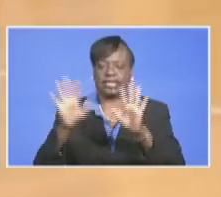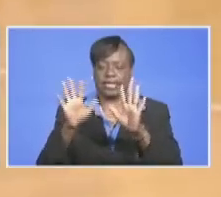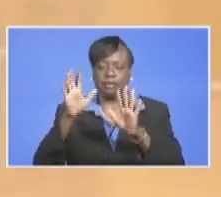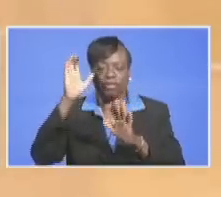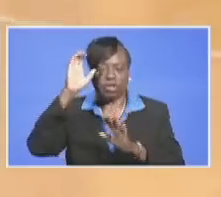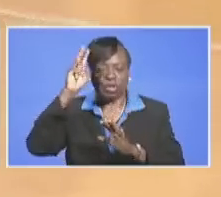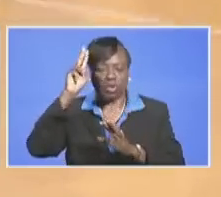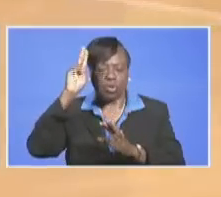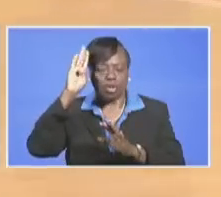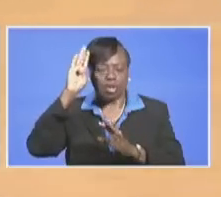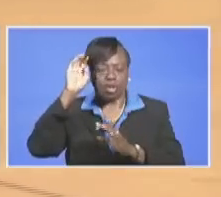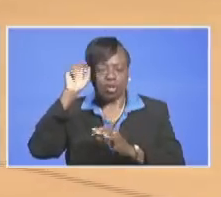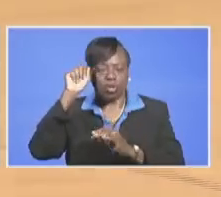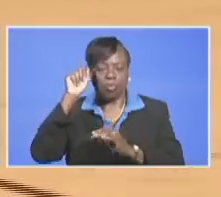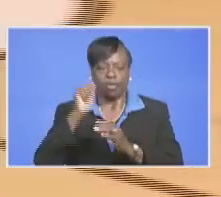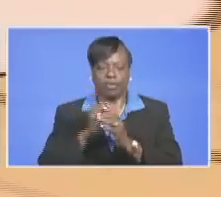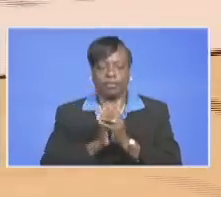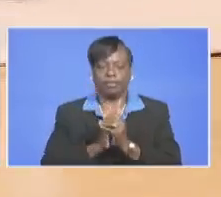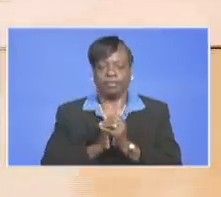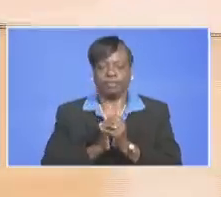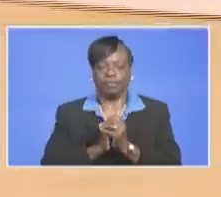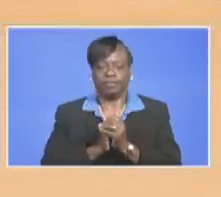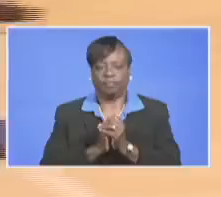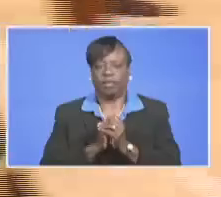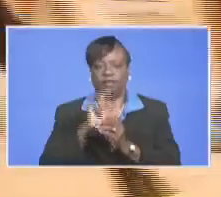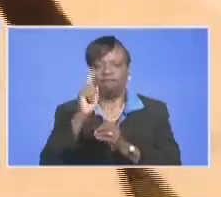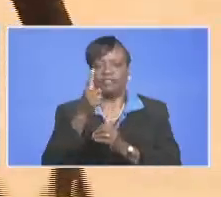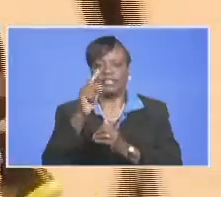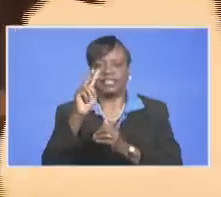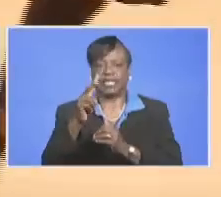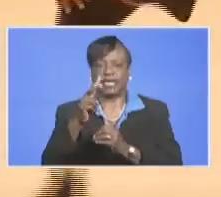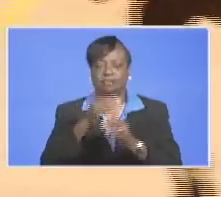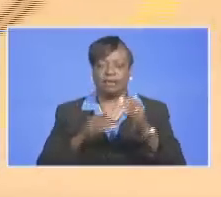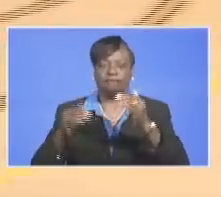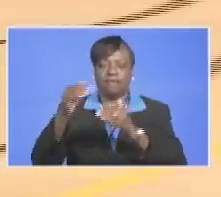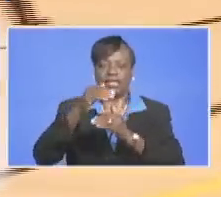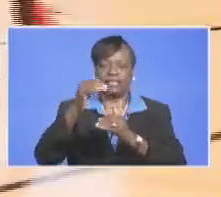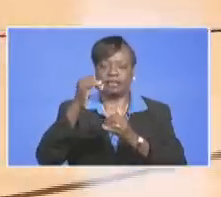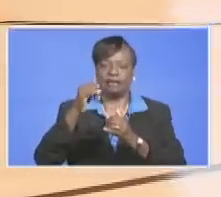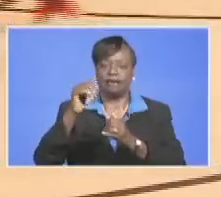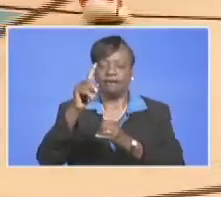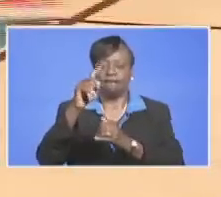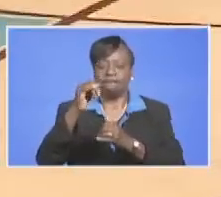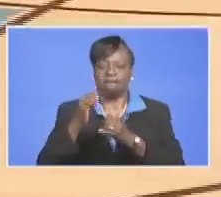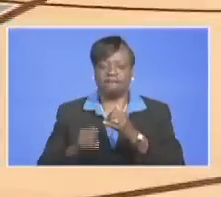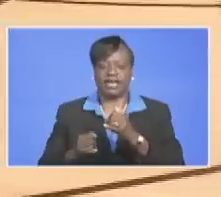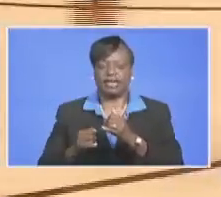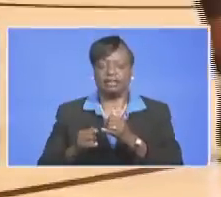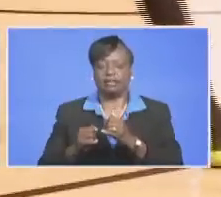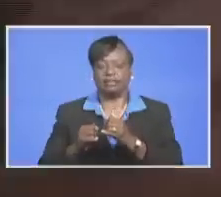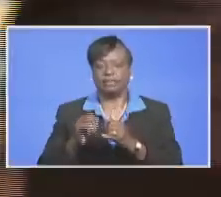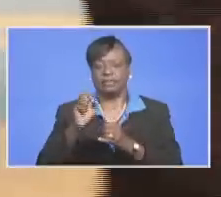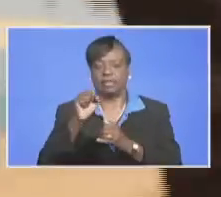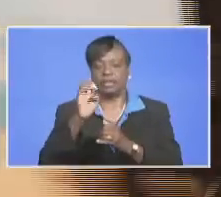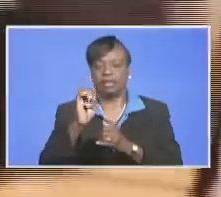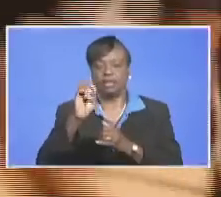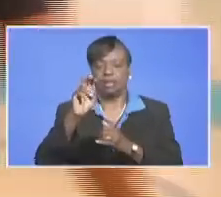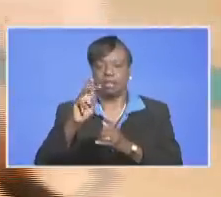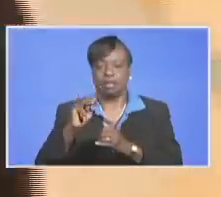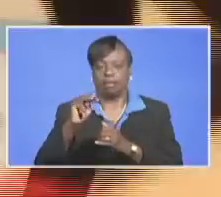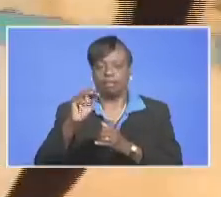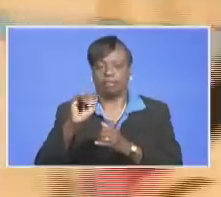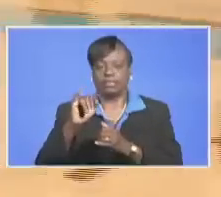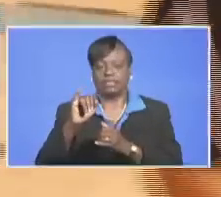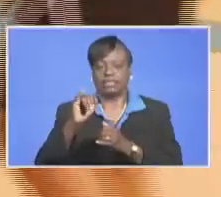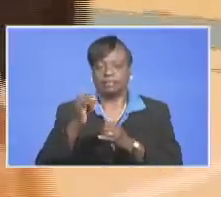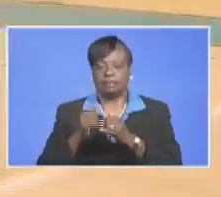second place teams from each group advance to the semifinals. The top two teams qualify for the FIBA America Cup 2021